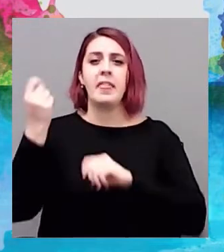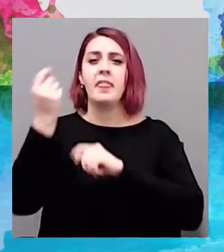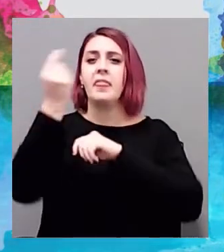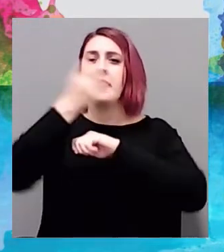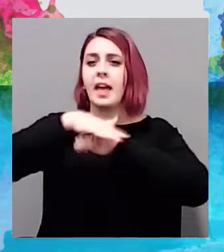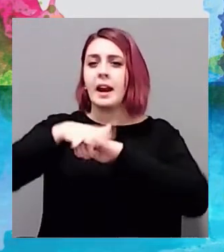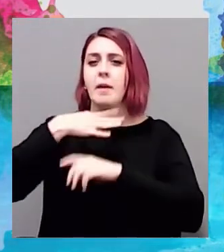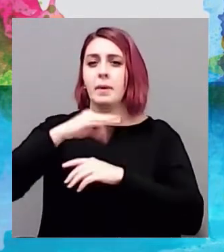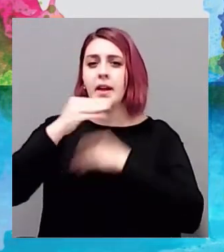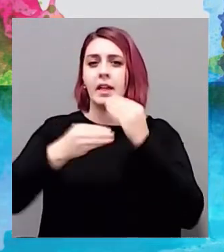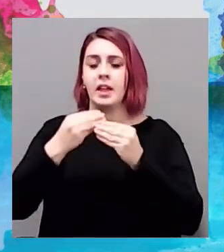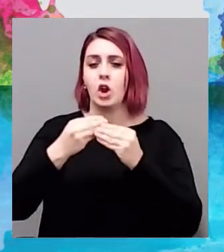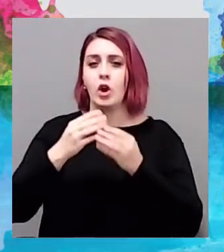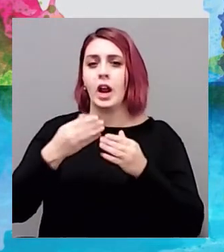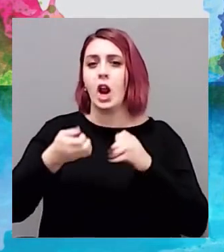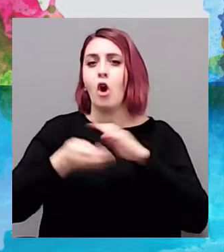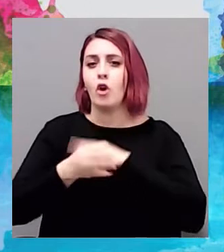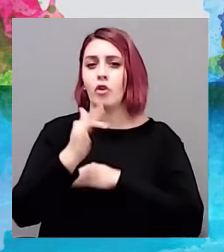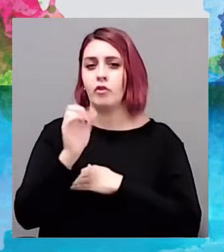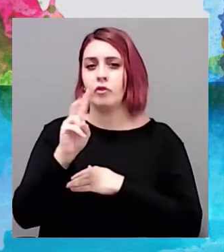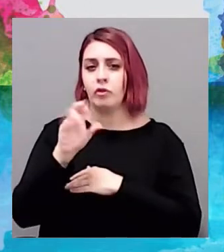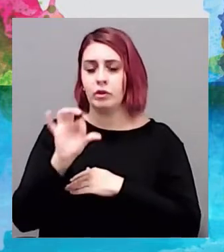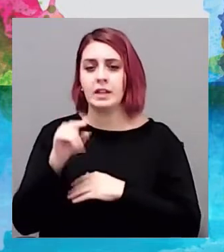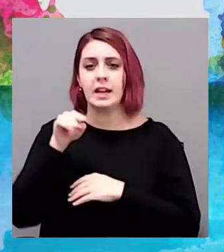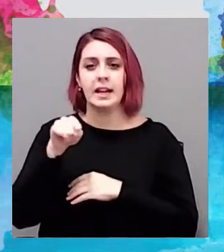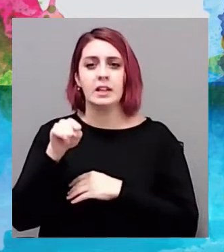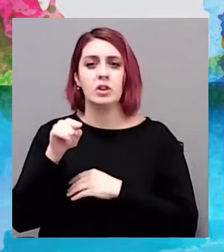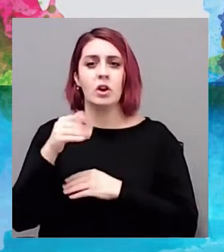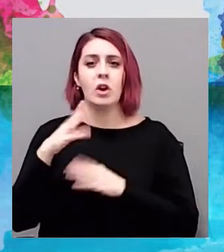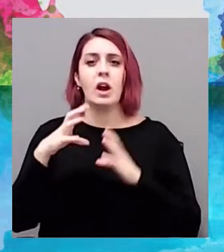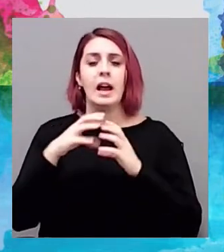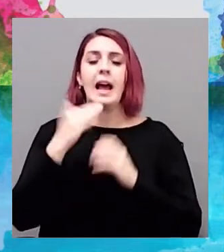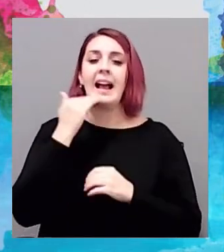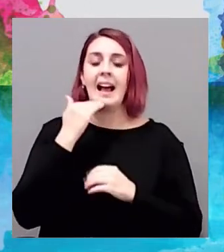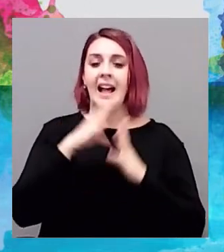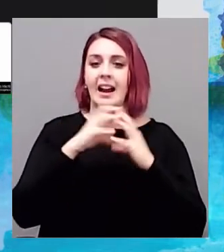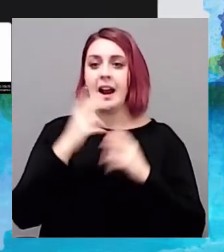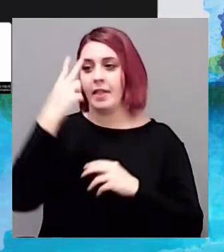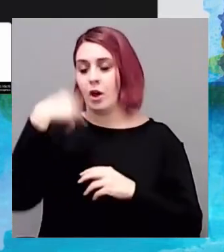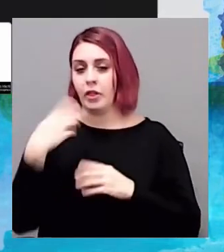this diagram, in this case, this is a Picasso painting.